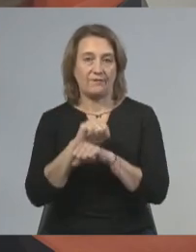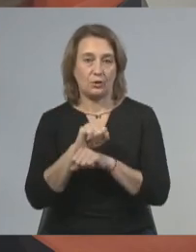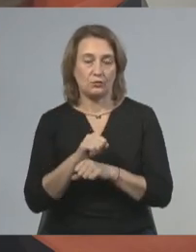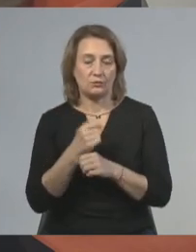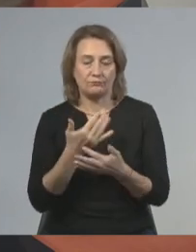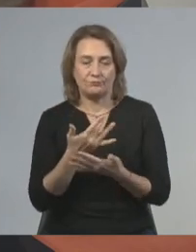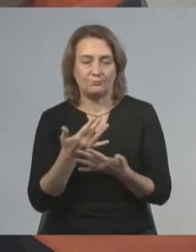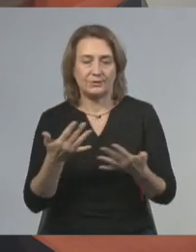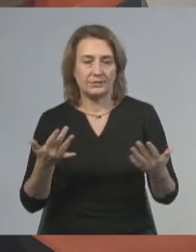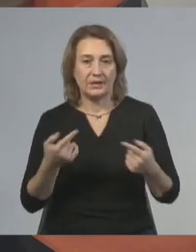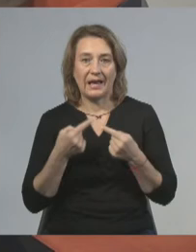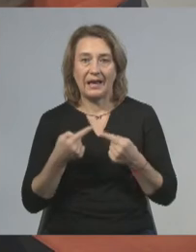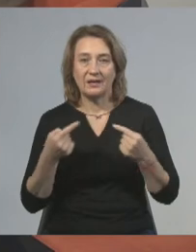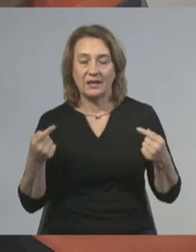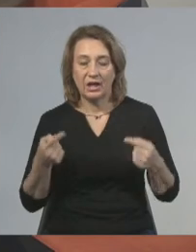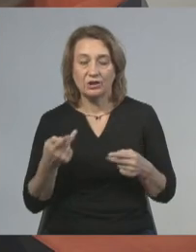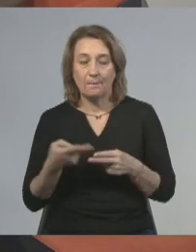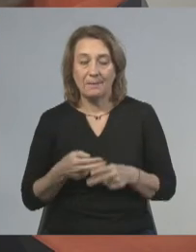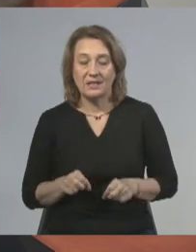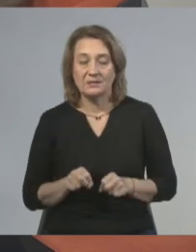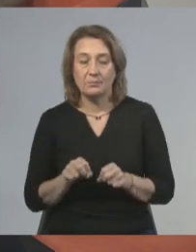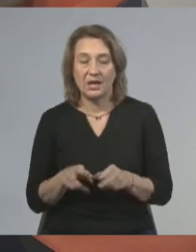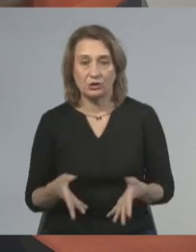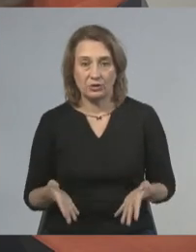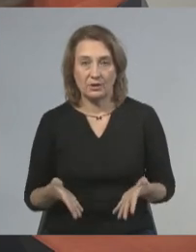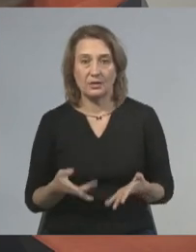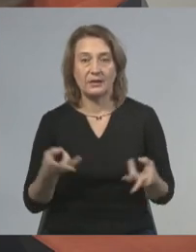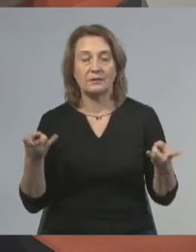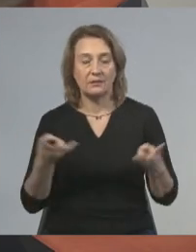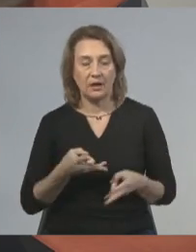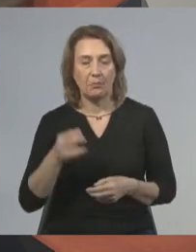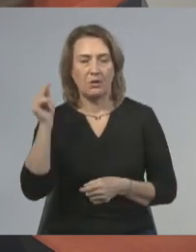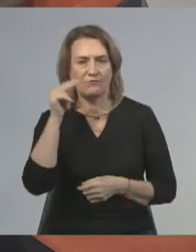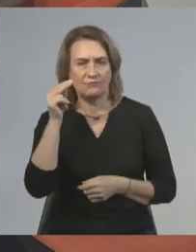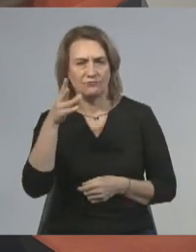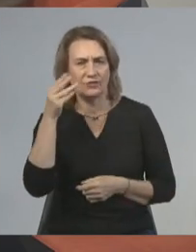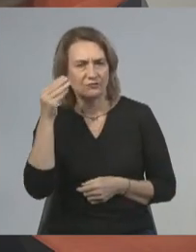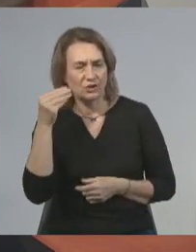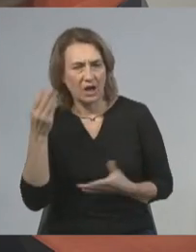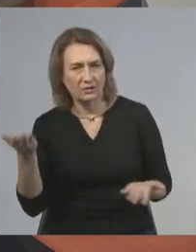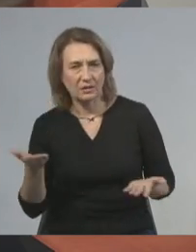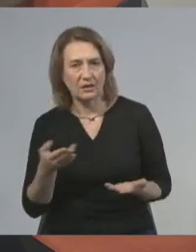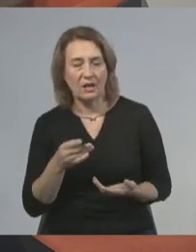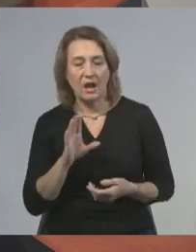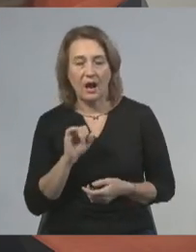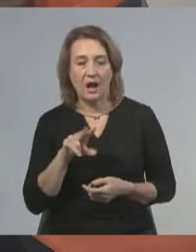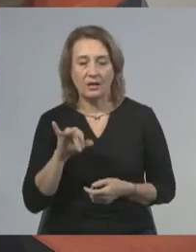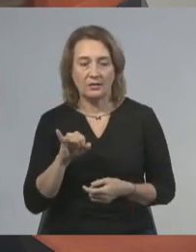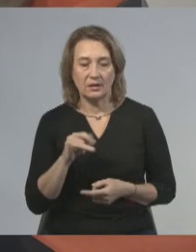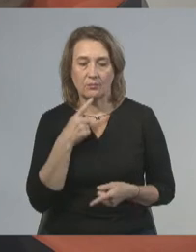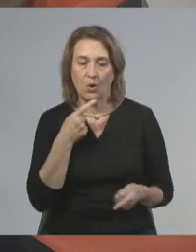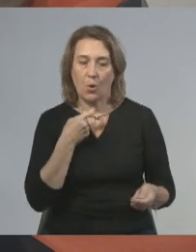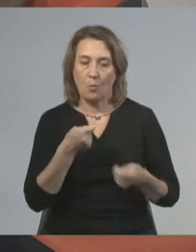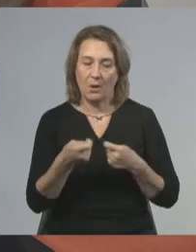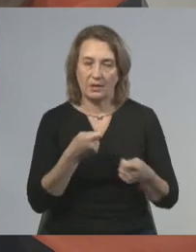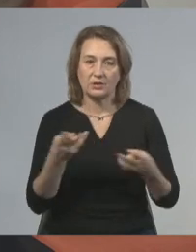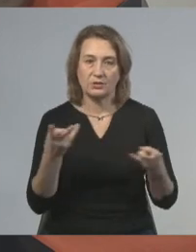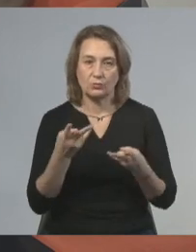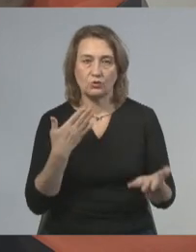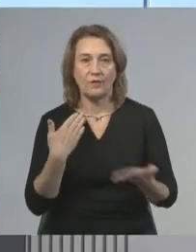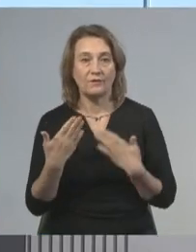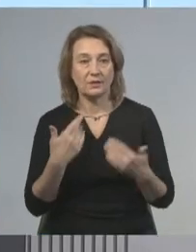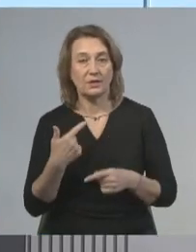orange revolution that uh we might have a lot of distrust in the election process we need to